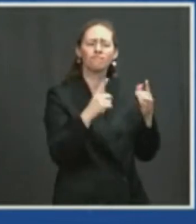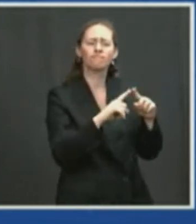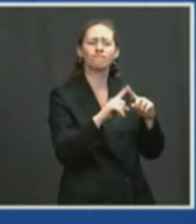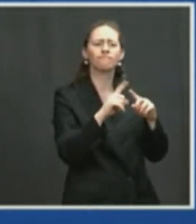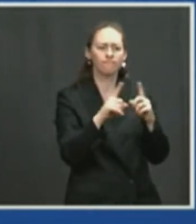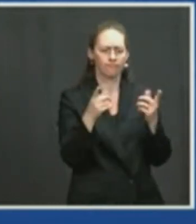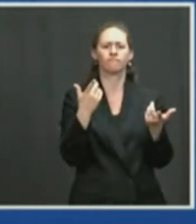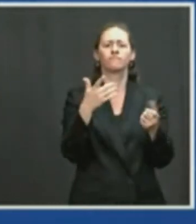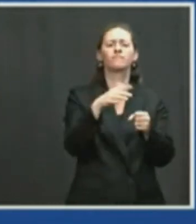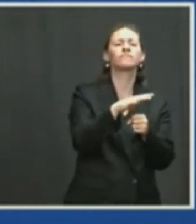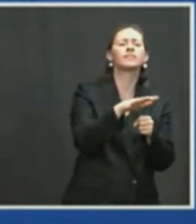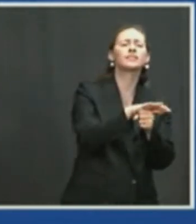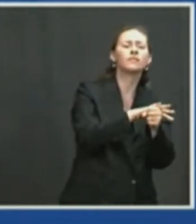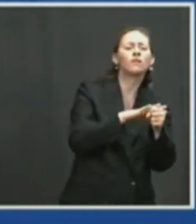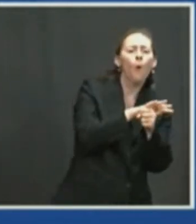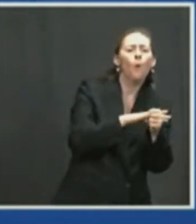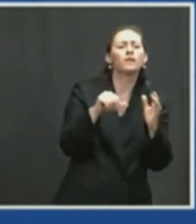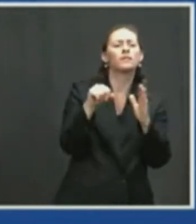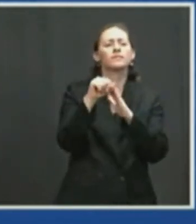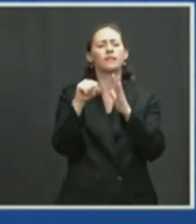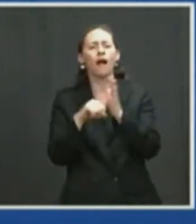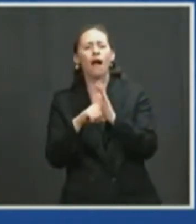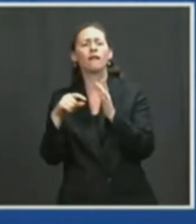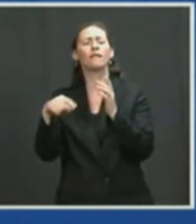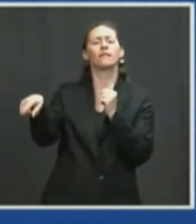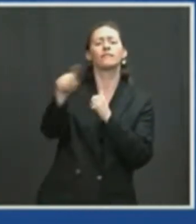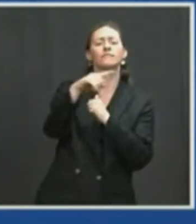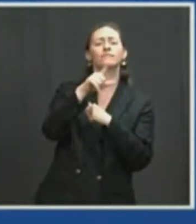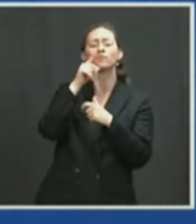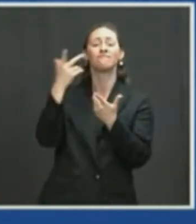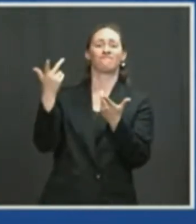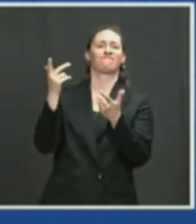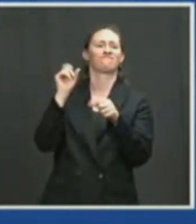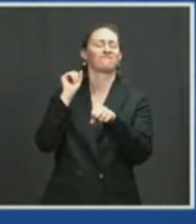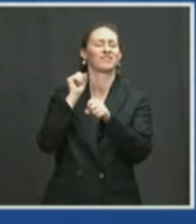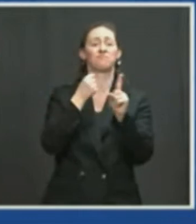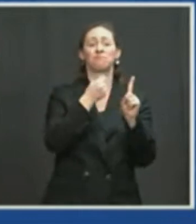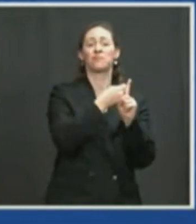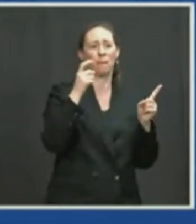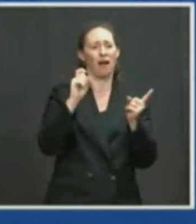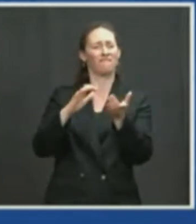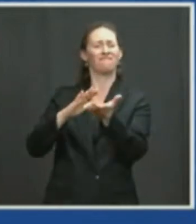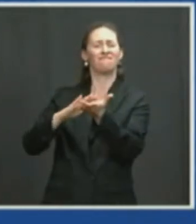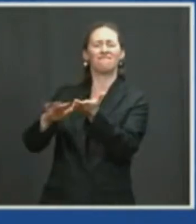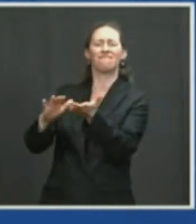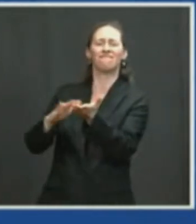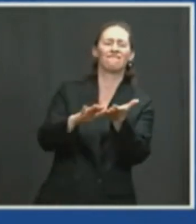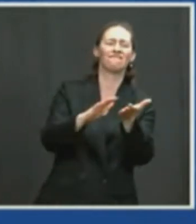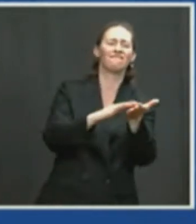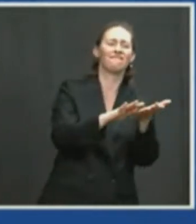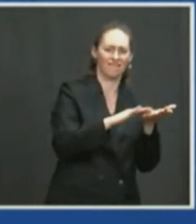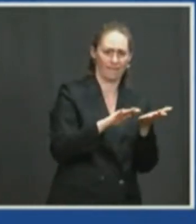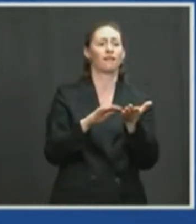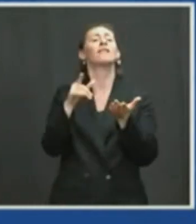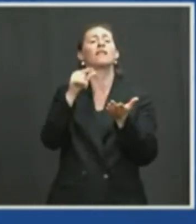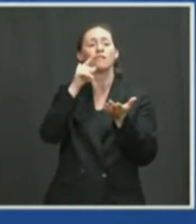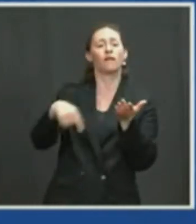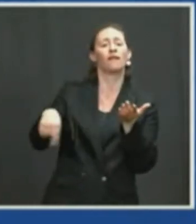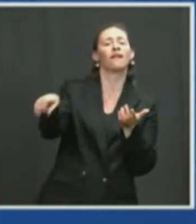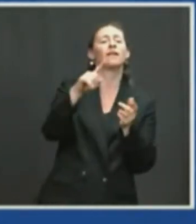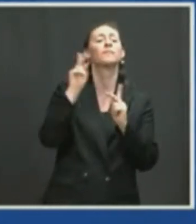responders. Many are now back on the job thanks to the rescue plan. In fact, in May, state and local governments